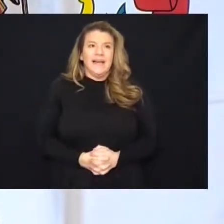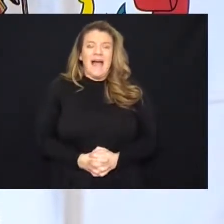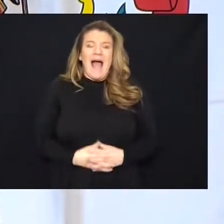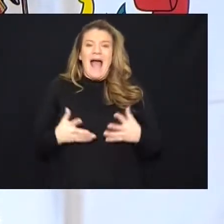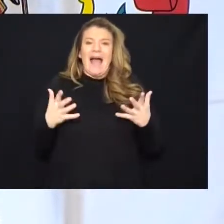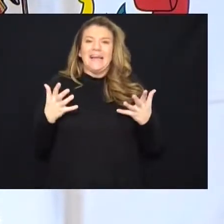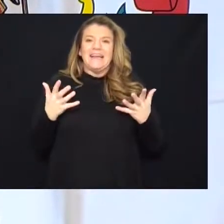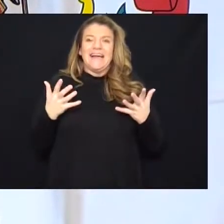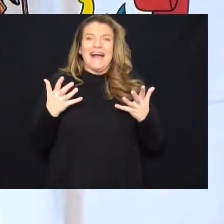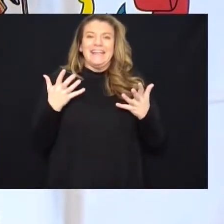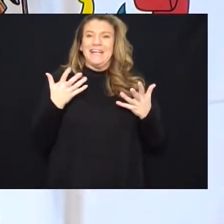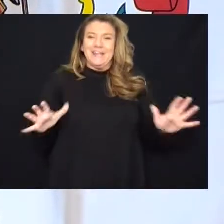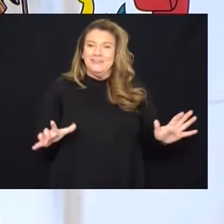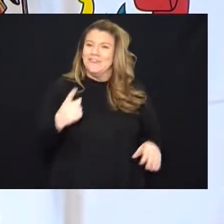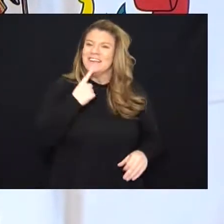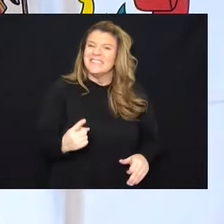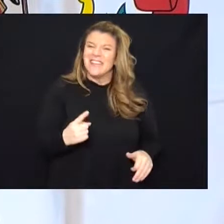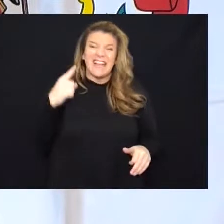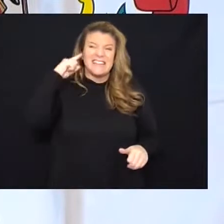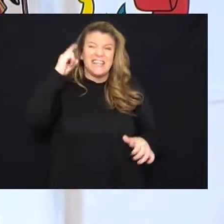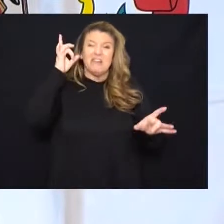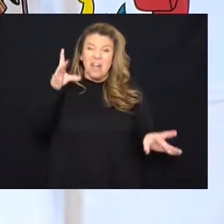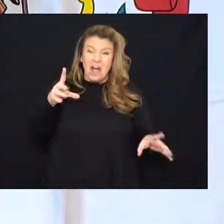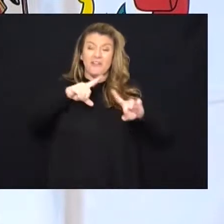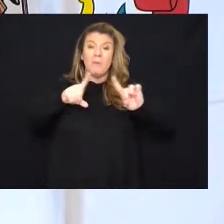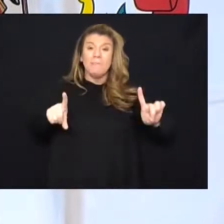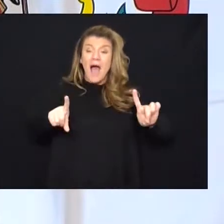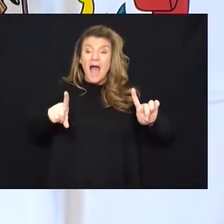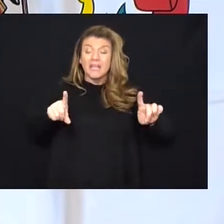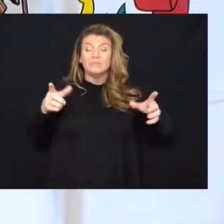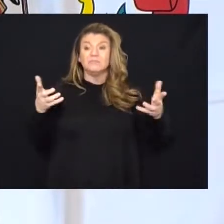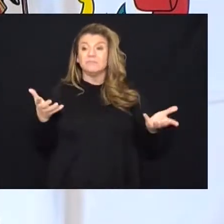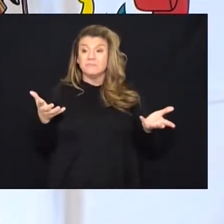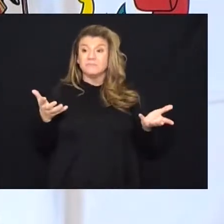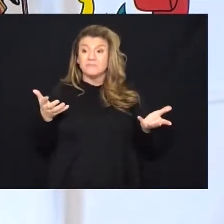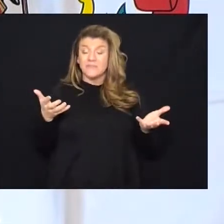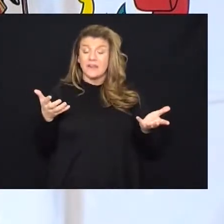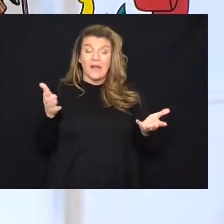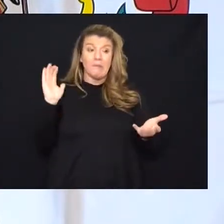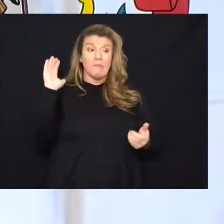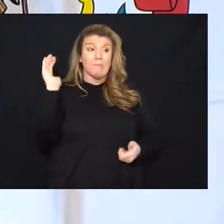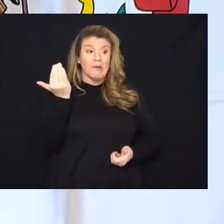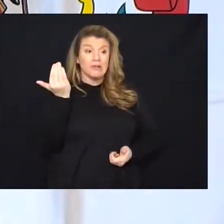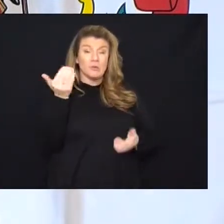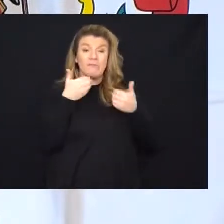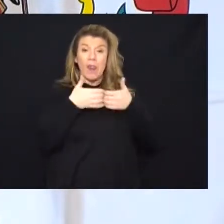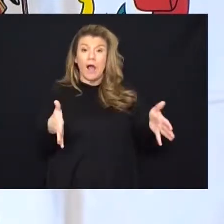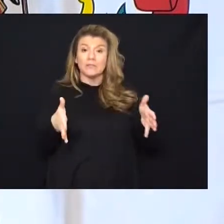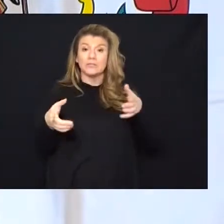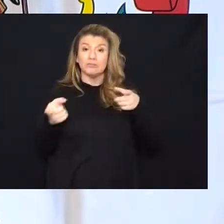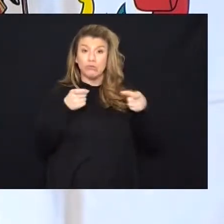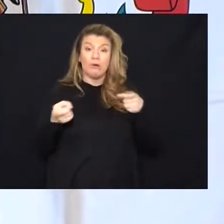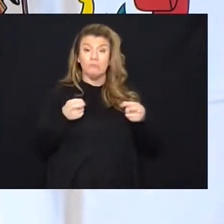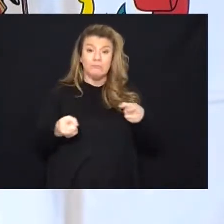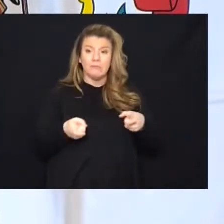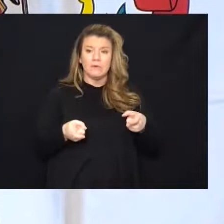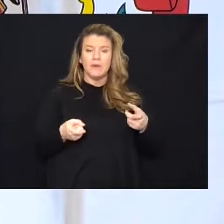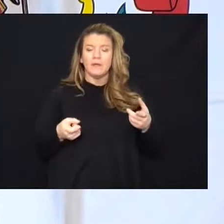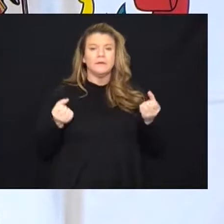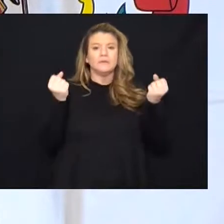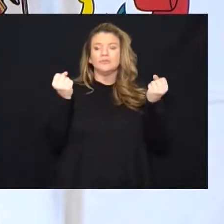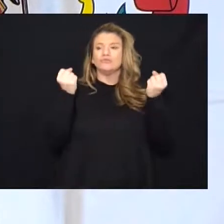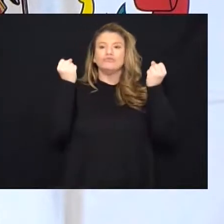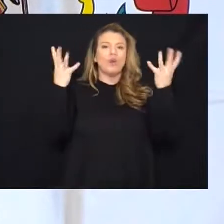this because it sounds terrible, but evidently we've lost control of this. And so many recommendations that have come down